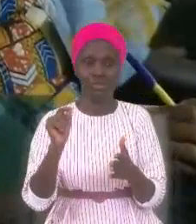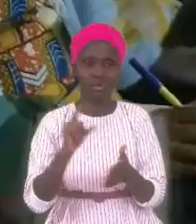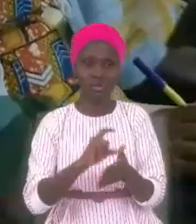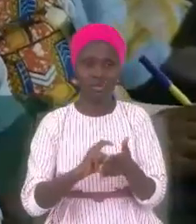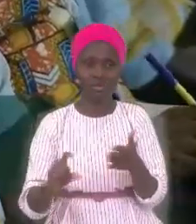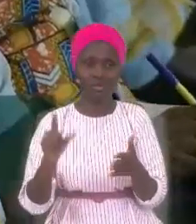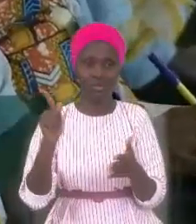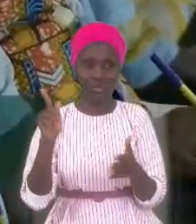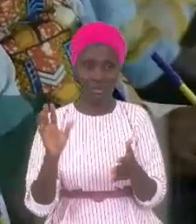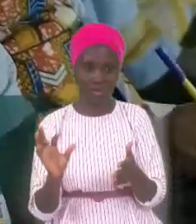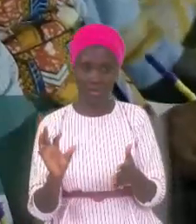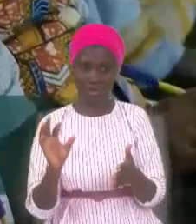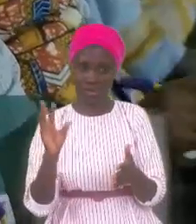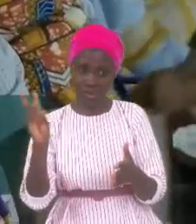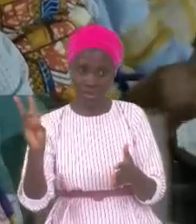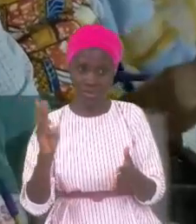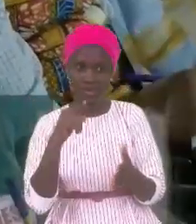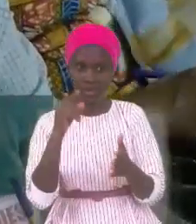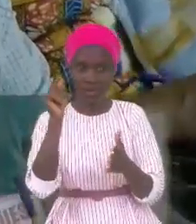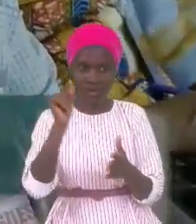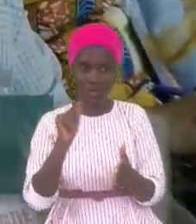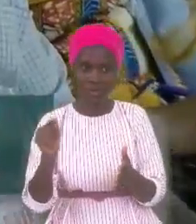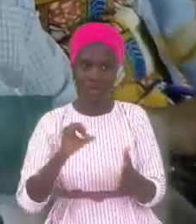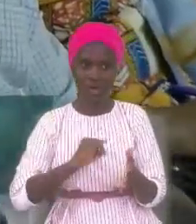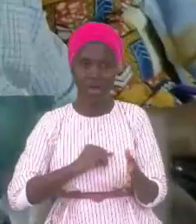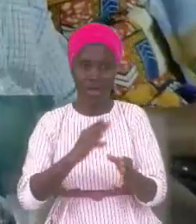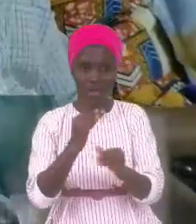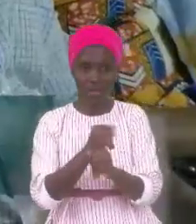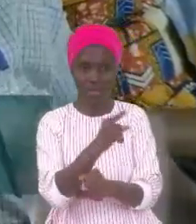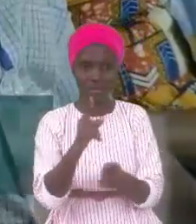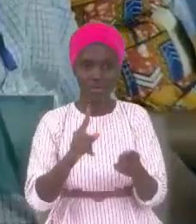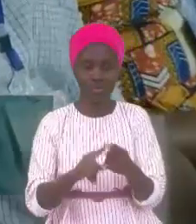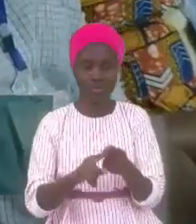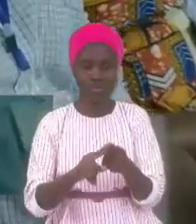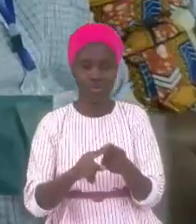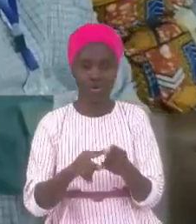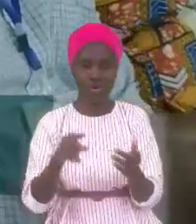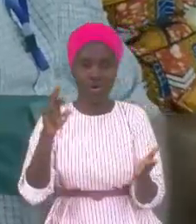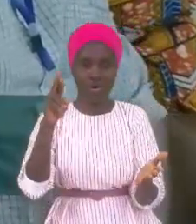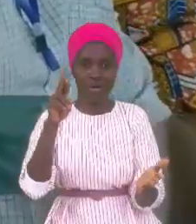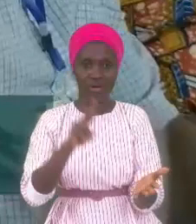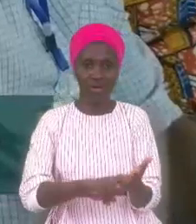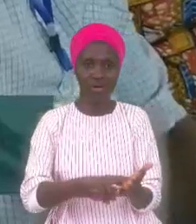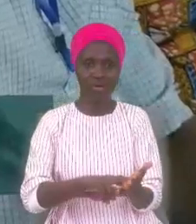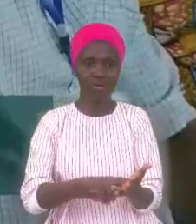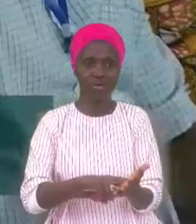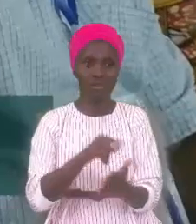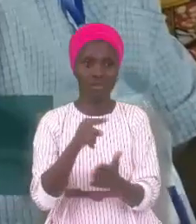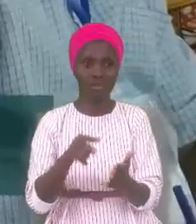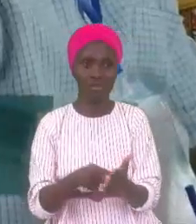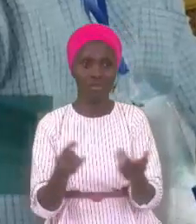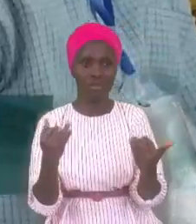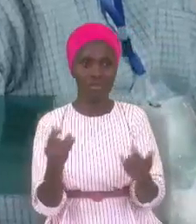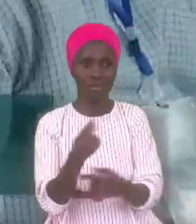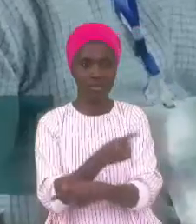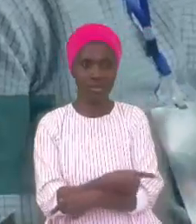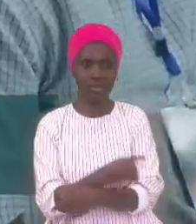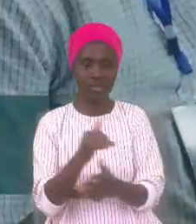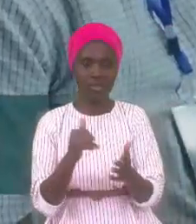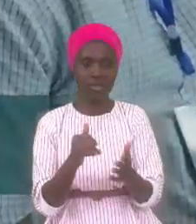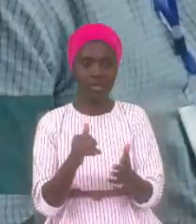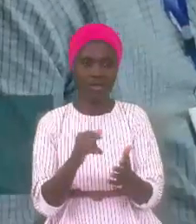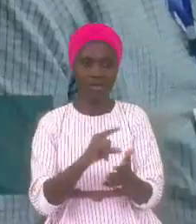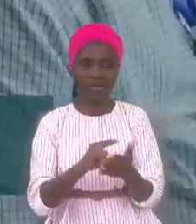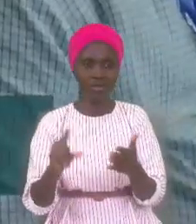record this day that I am pure from the blood of all men. In verse 27, it says,